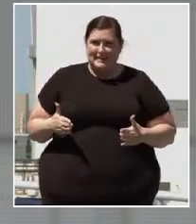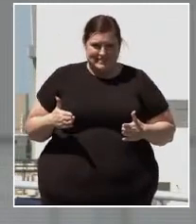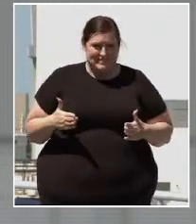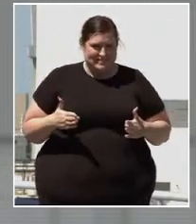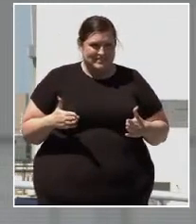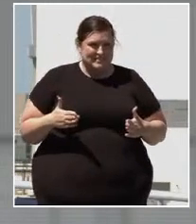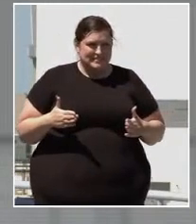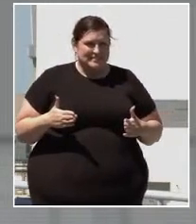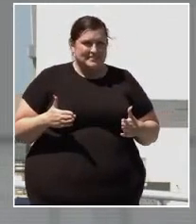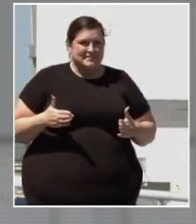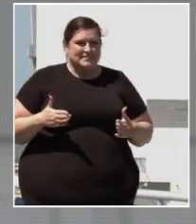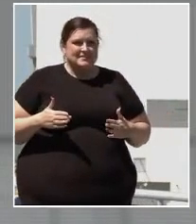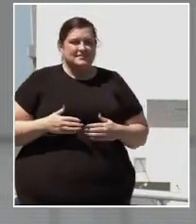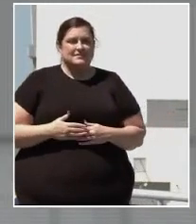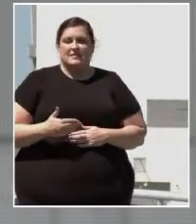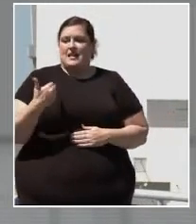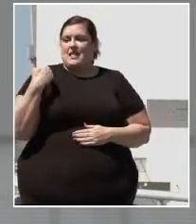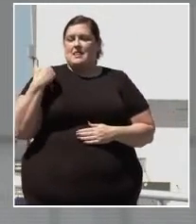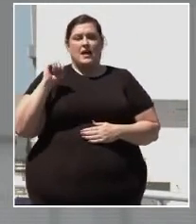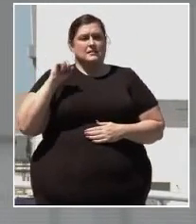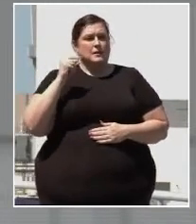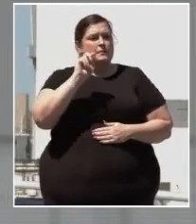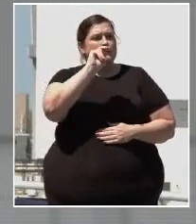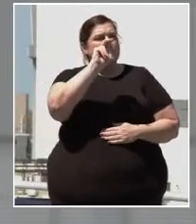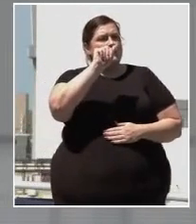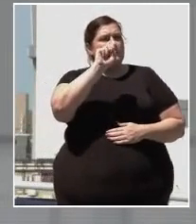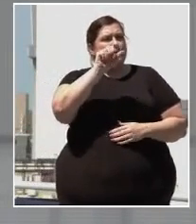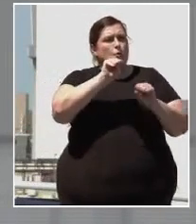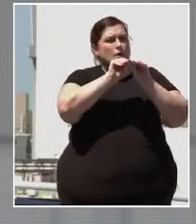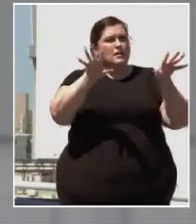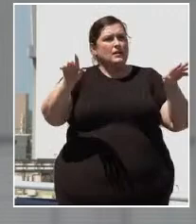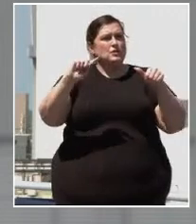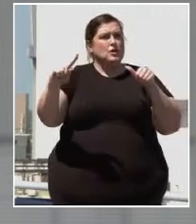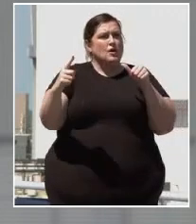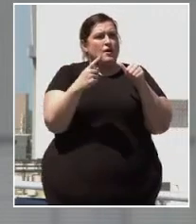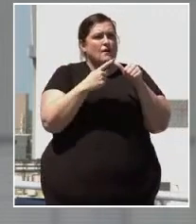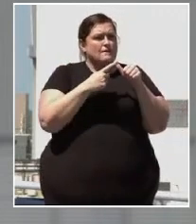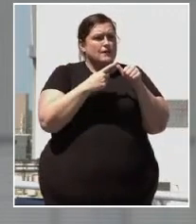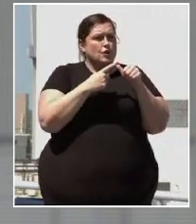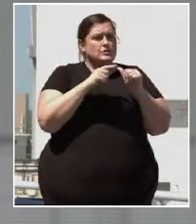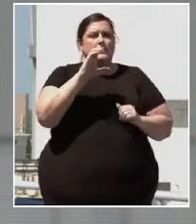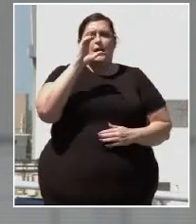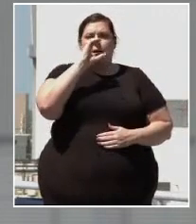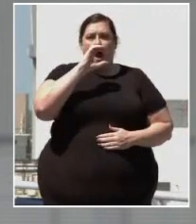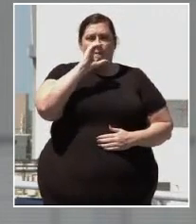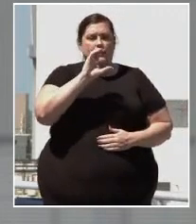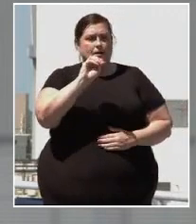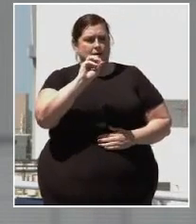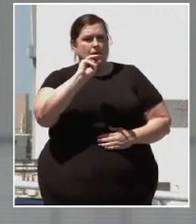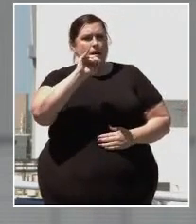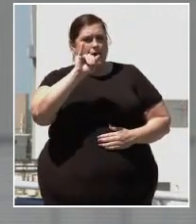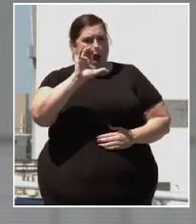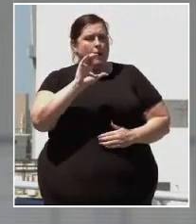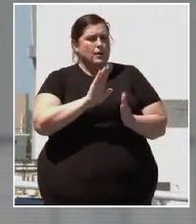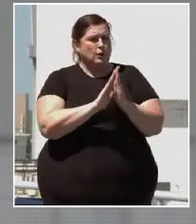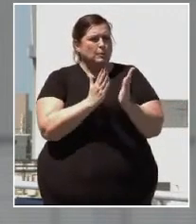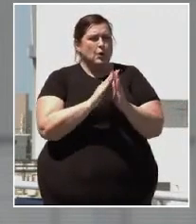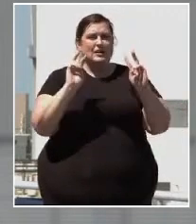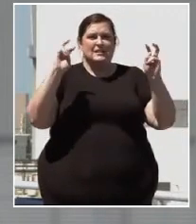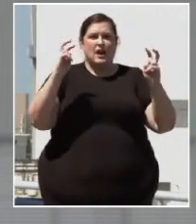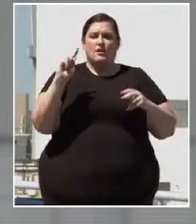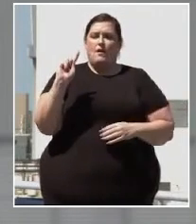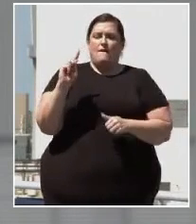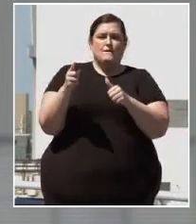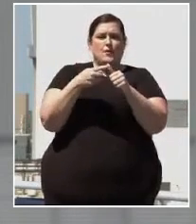Americans last September NASA released its first comic book titled first